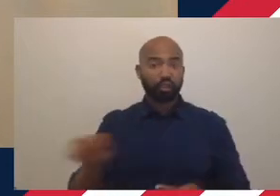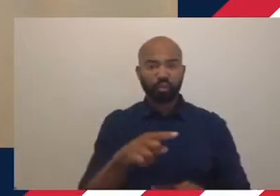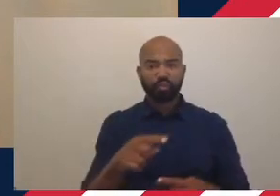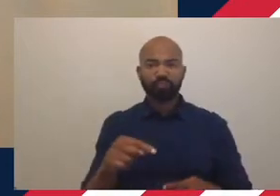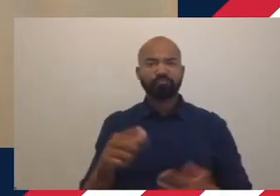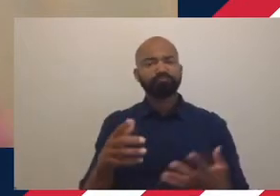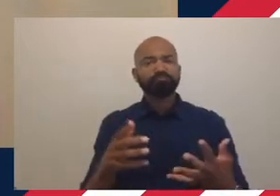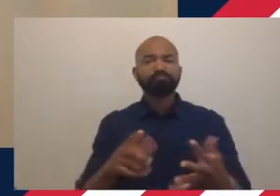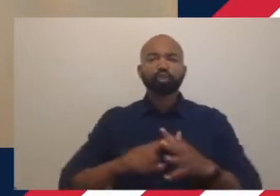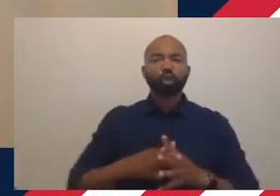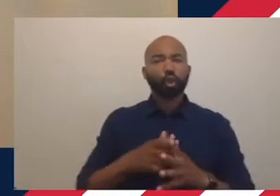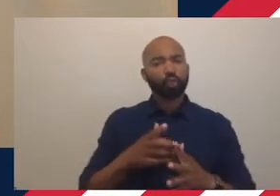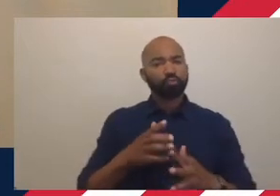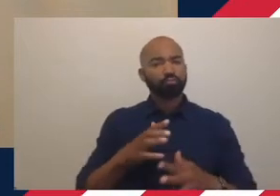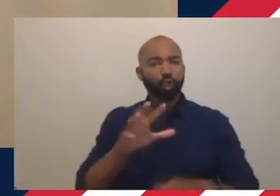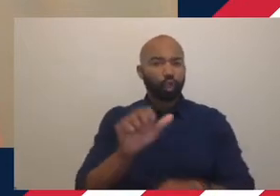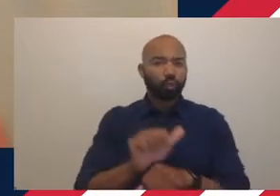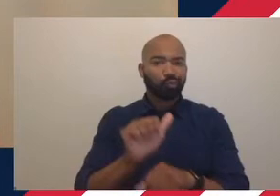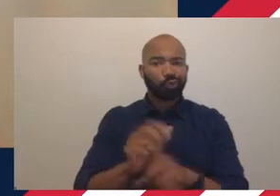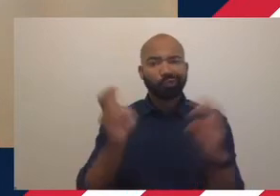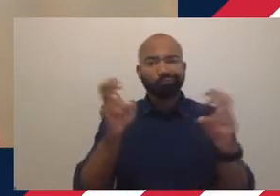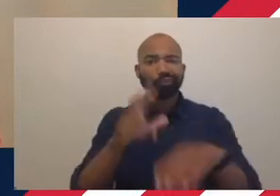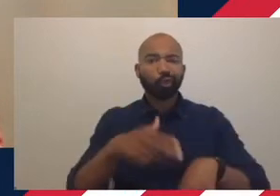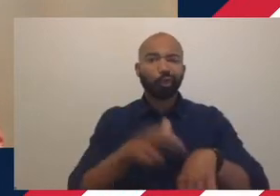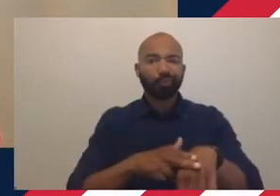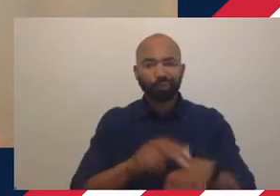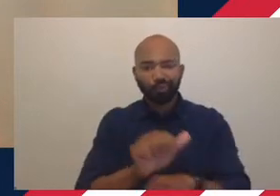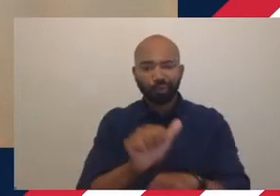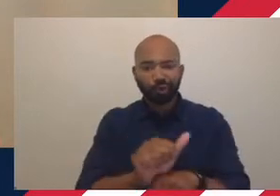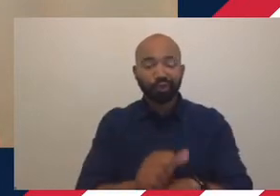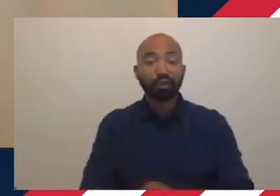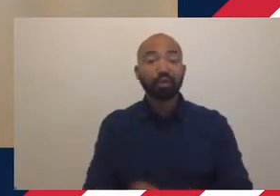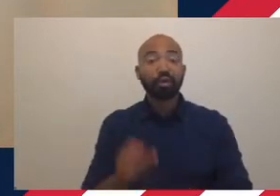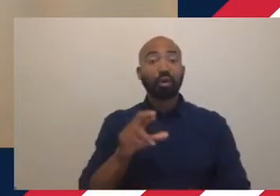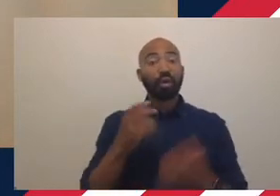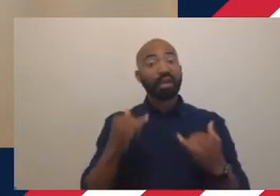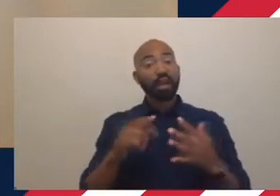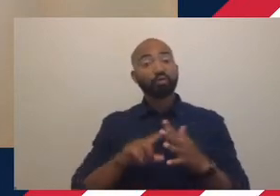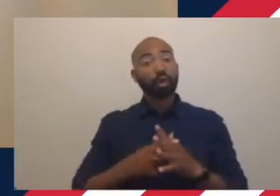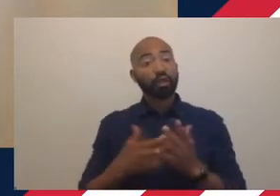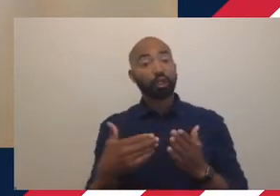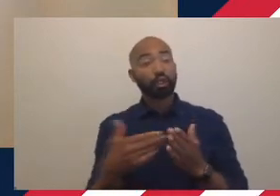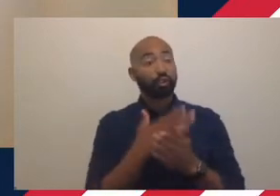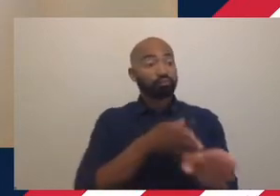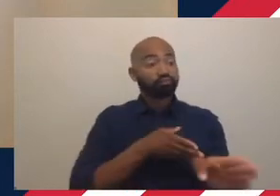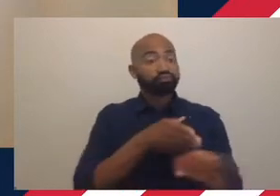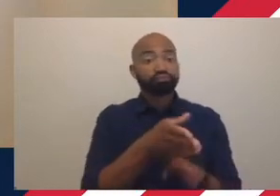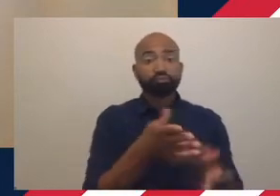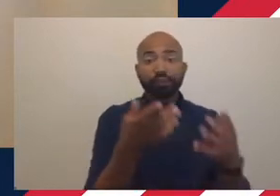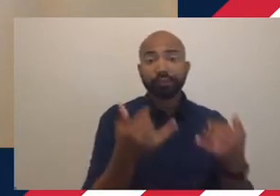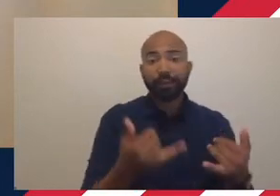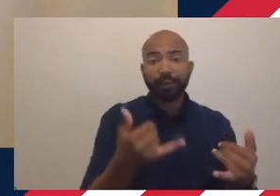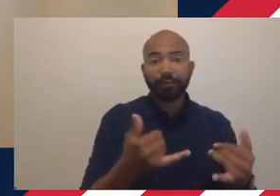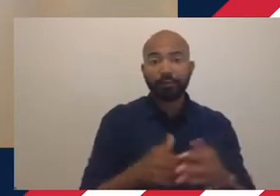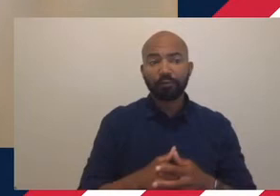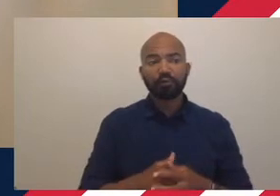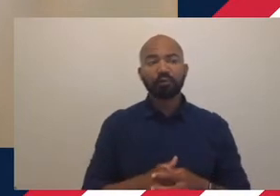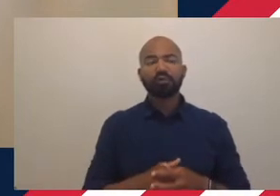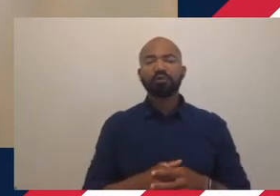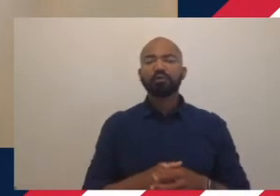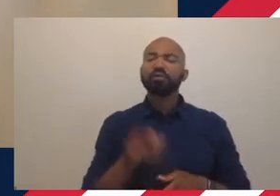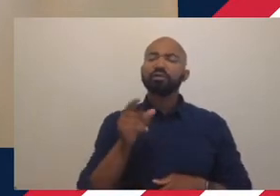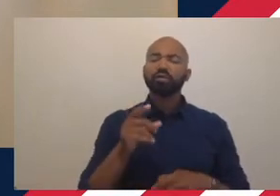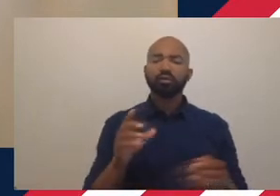doing before a normal? Are you kind of carving out a new path for yourself right now? And you mentioned some of the steps that